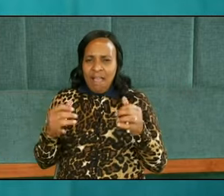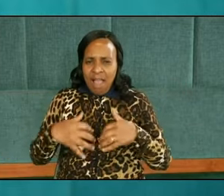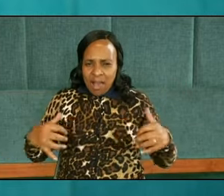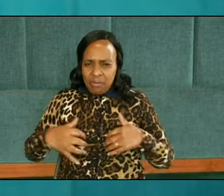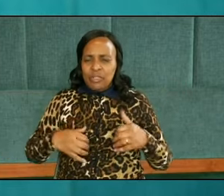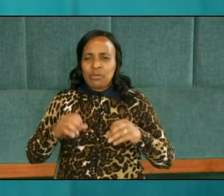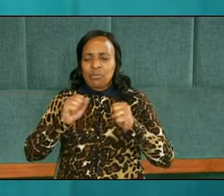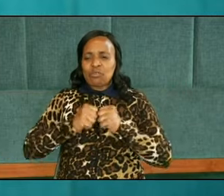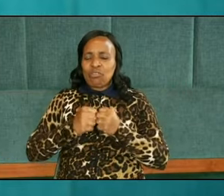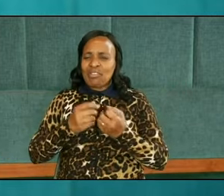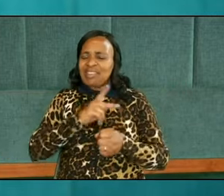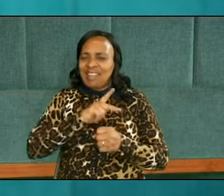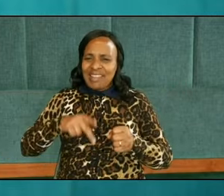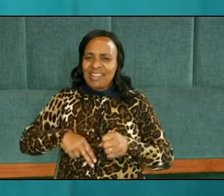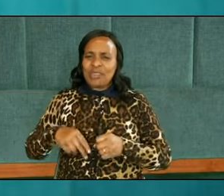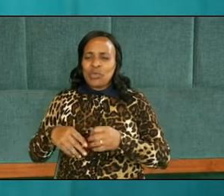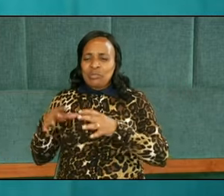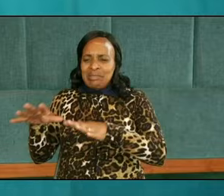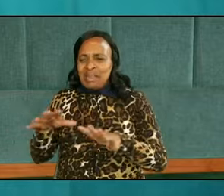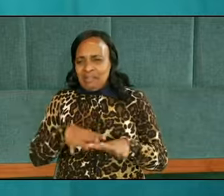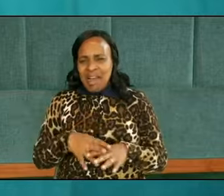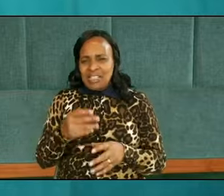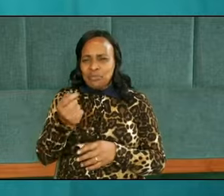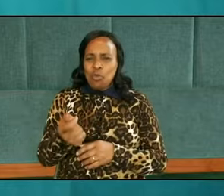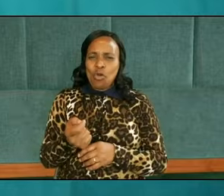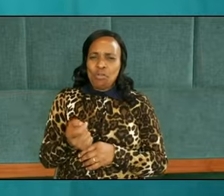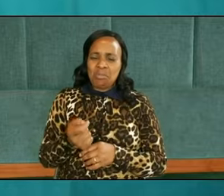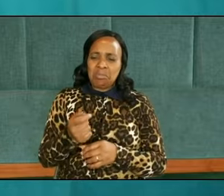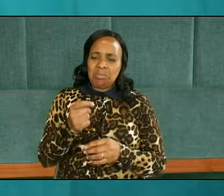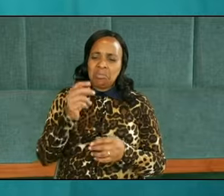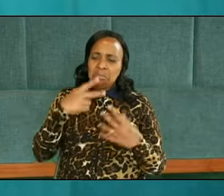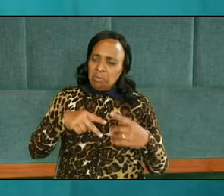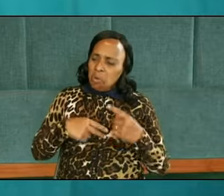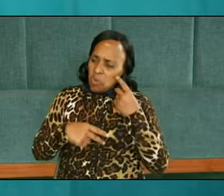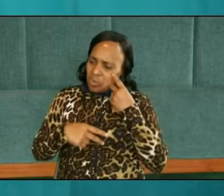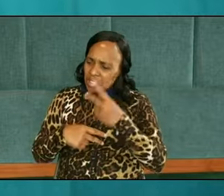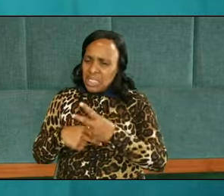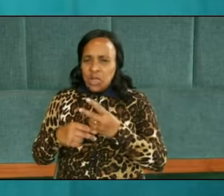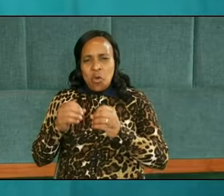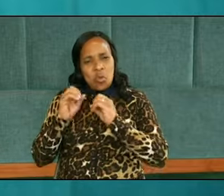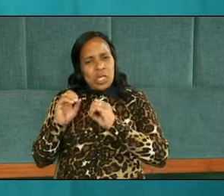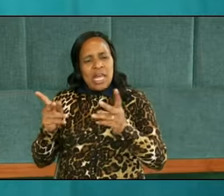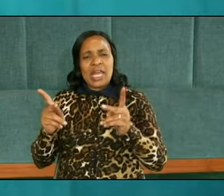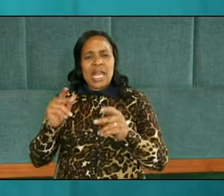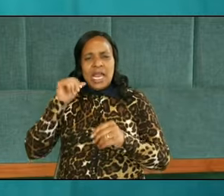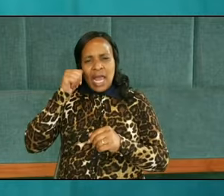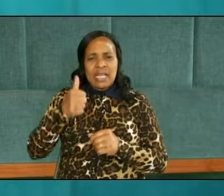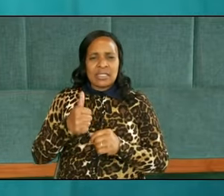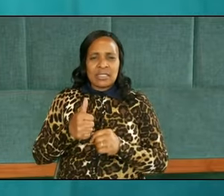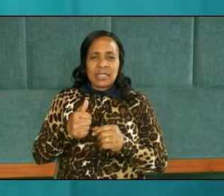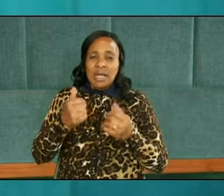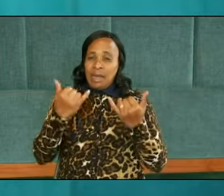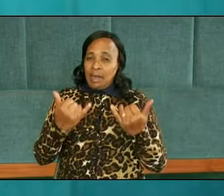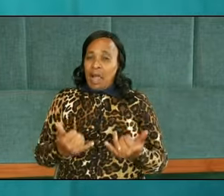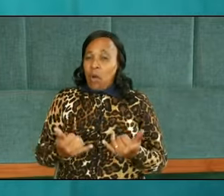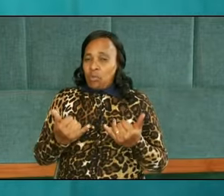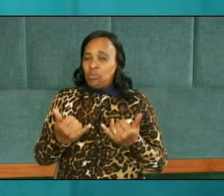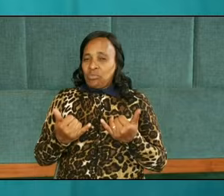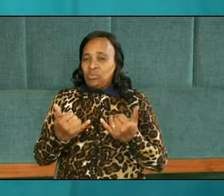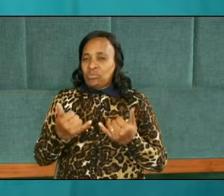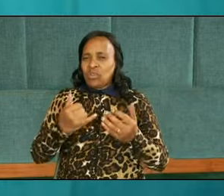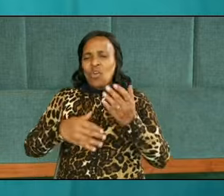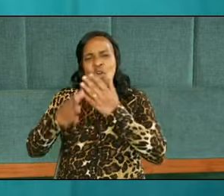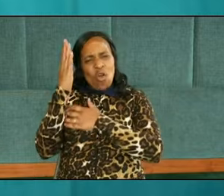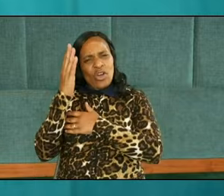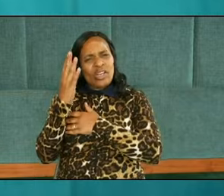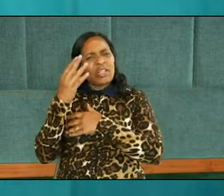to torture him a bit. Let's keep people who look okay, who look nice. And at that point, it was like, God, maybe